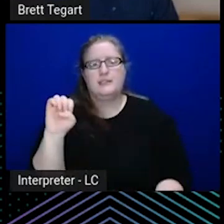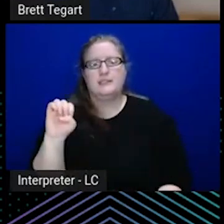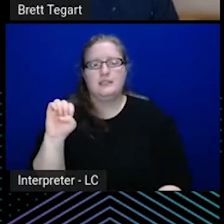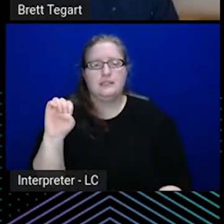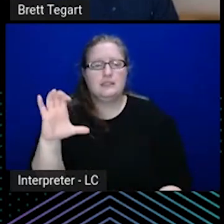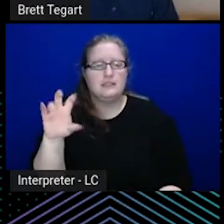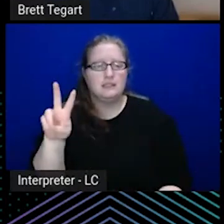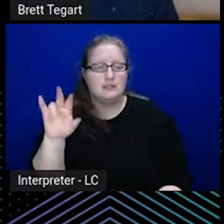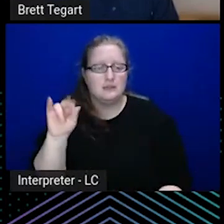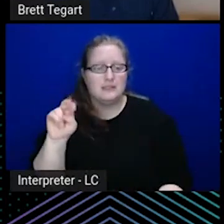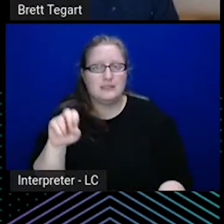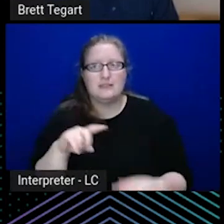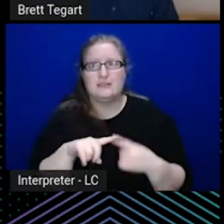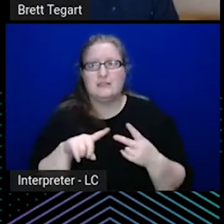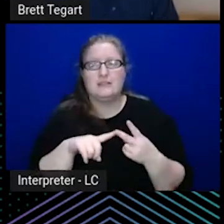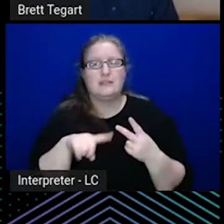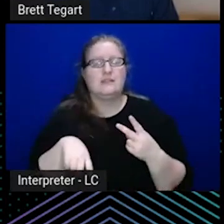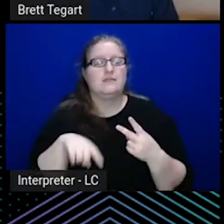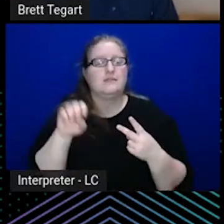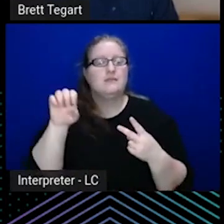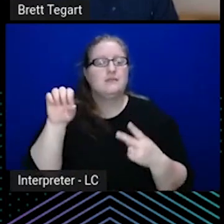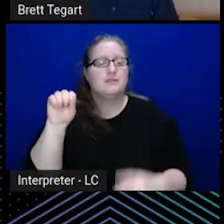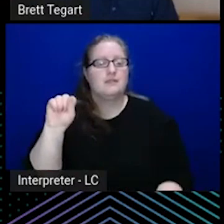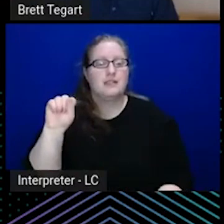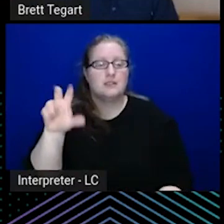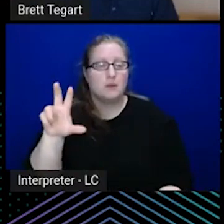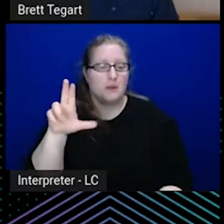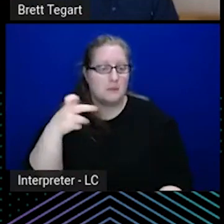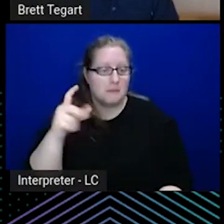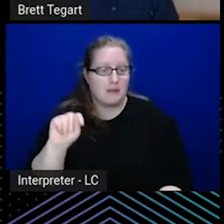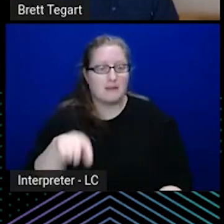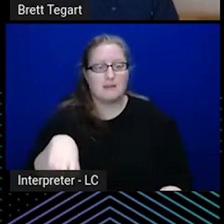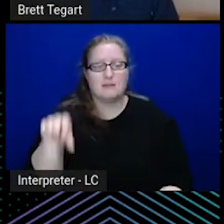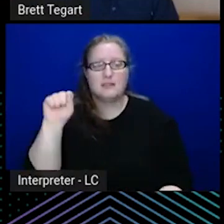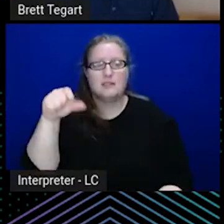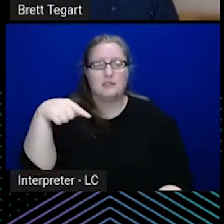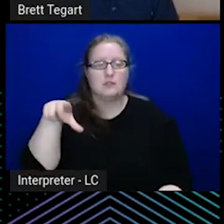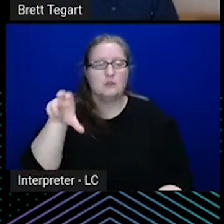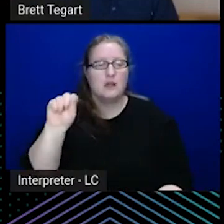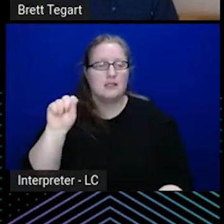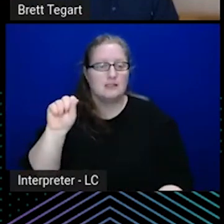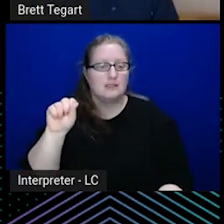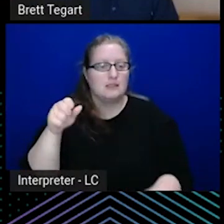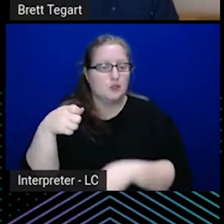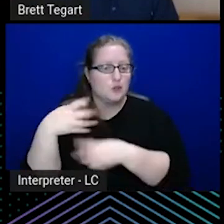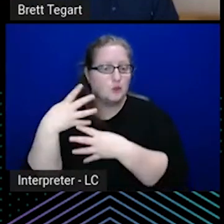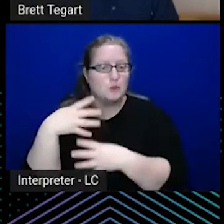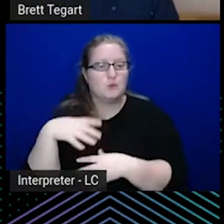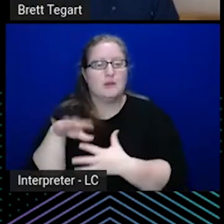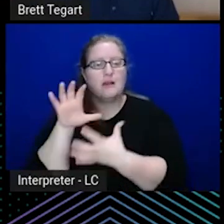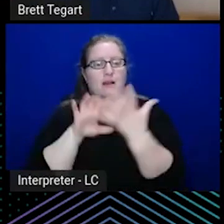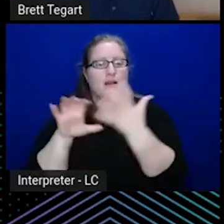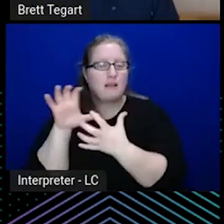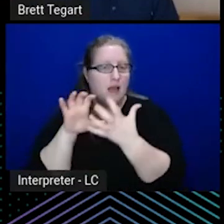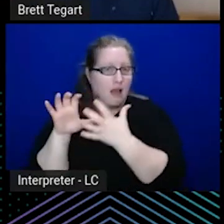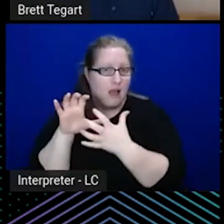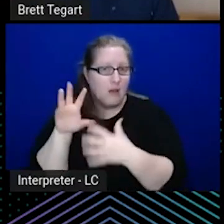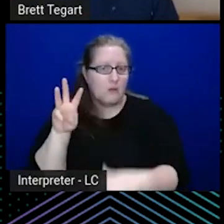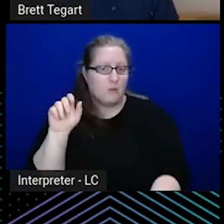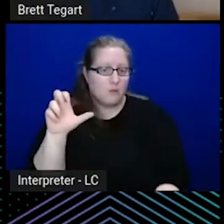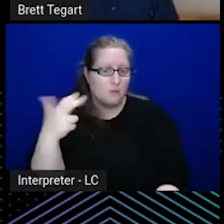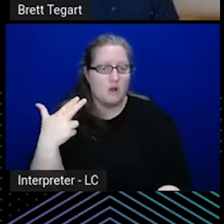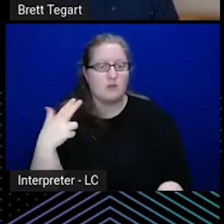buckets, SQSQs, Kinesis, Kafkas, whatever your application uses, CloudWatch, log